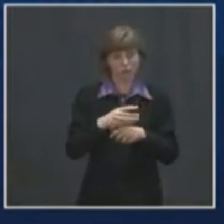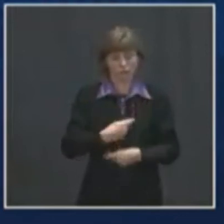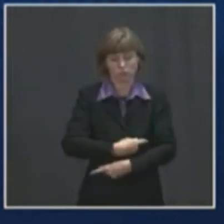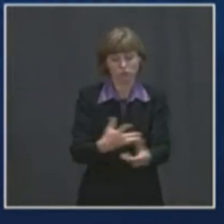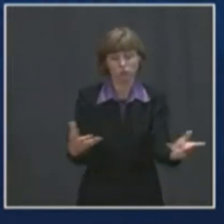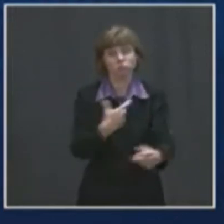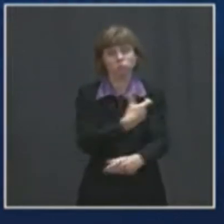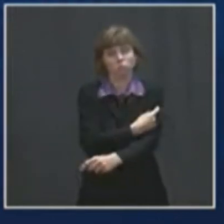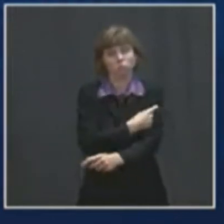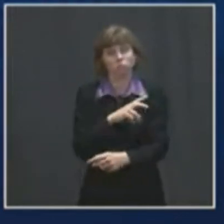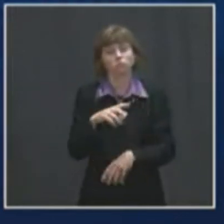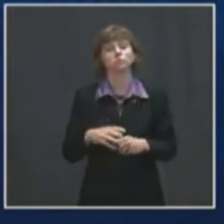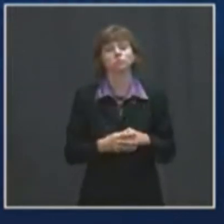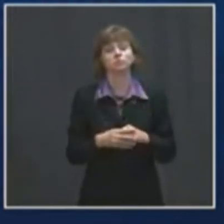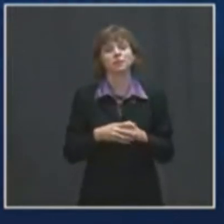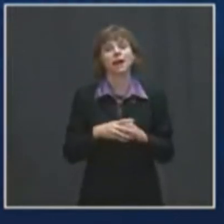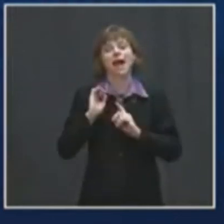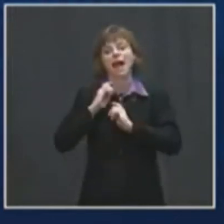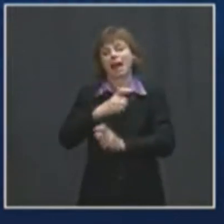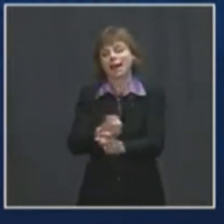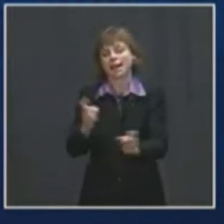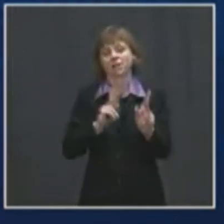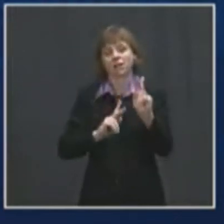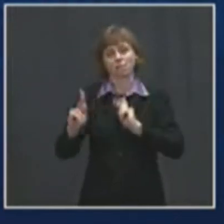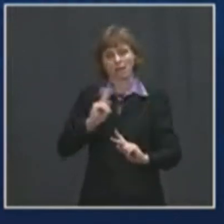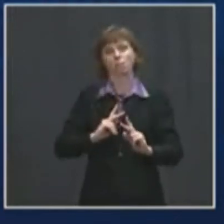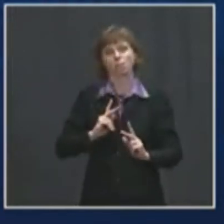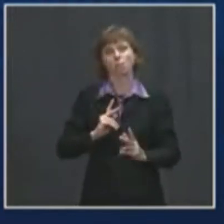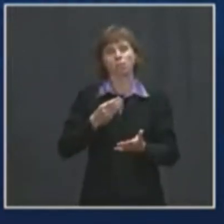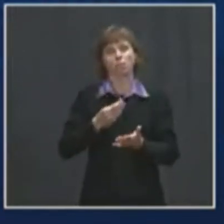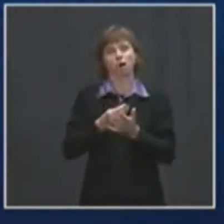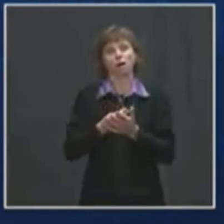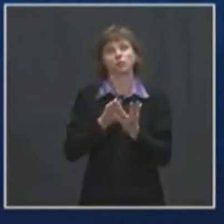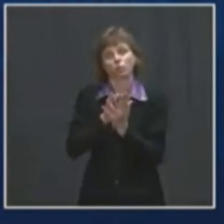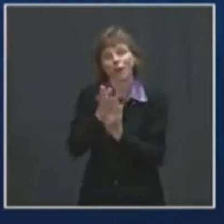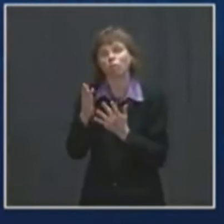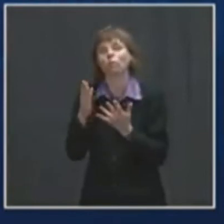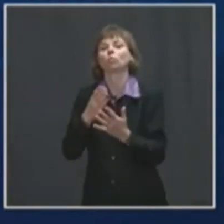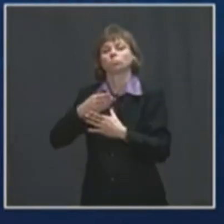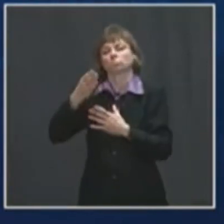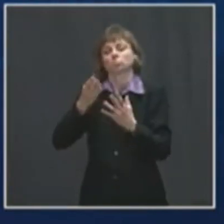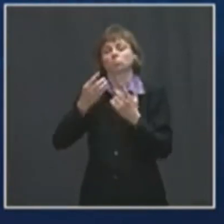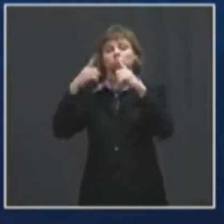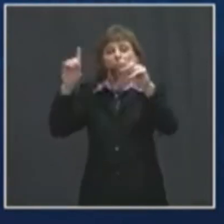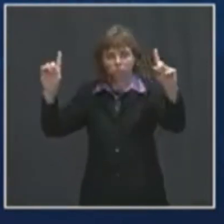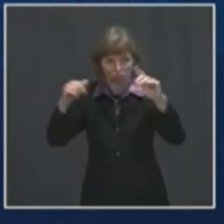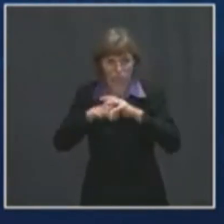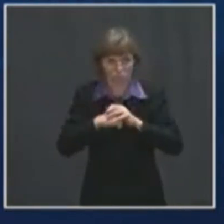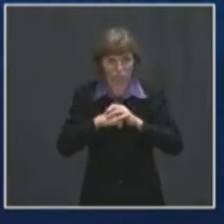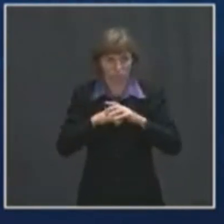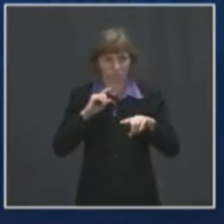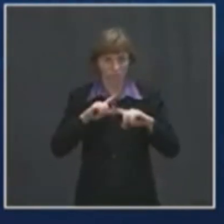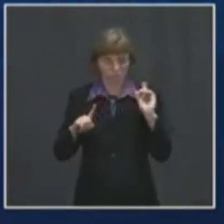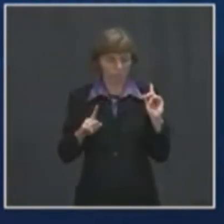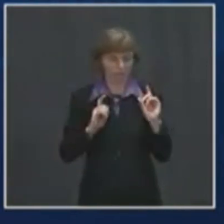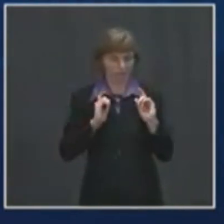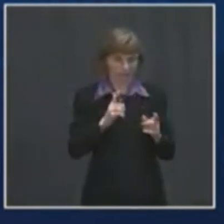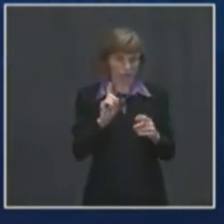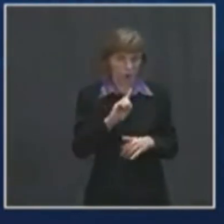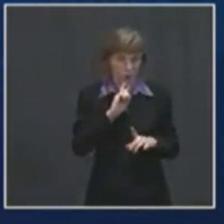they need to get to the other side. But simply getting back to where we were is a bar that's far too low for the